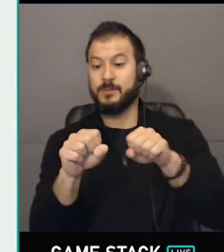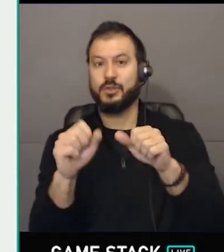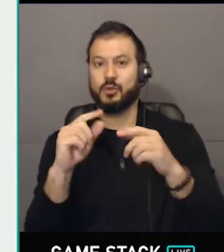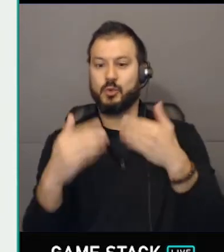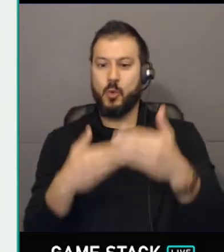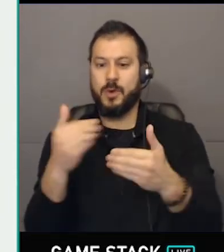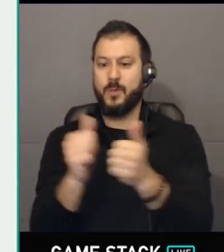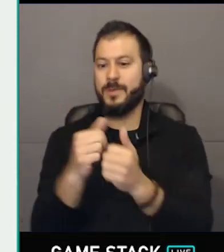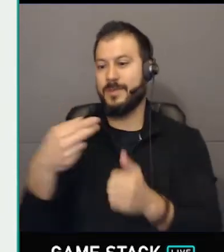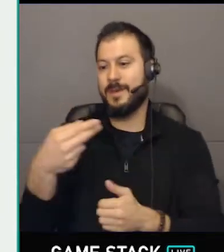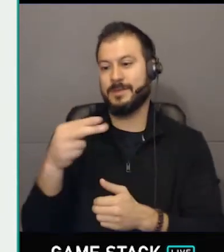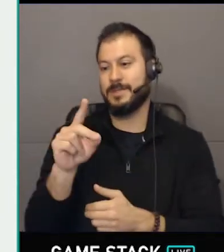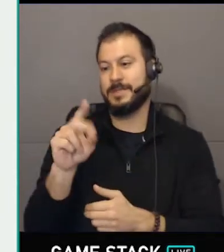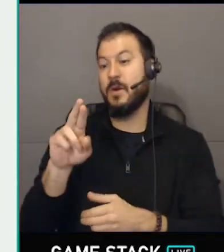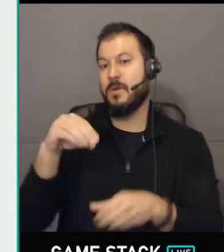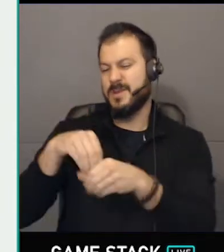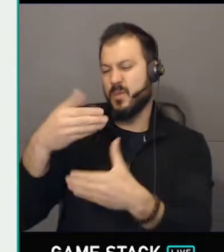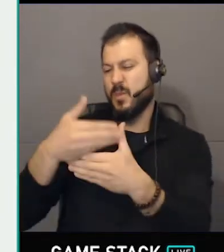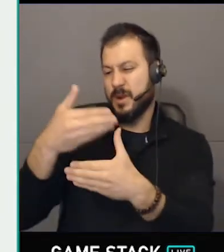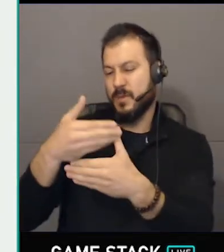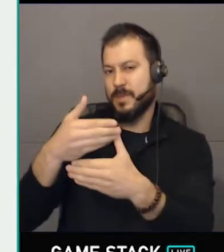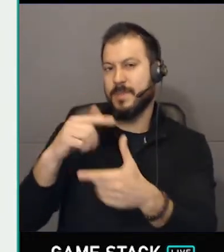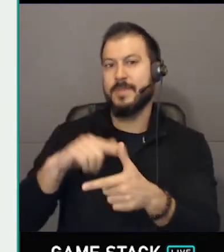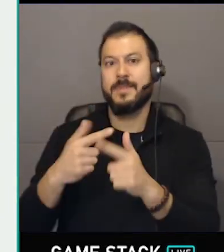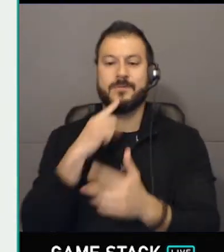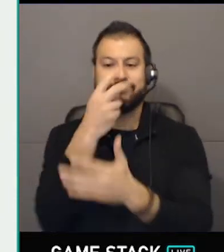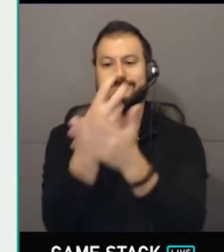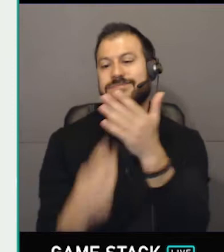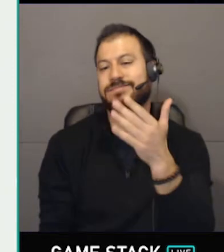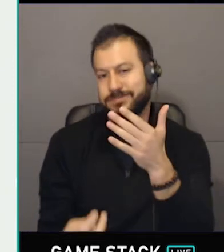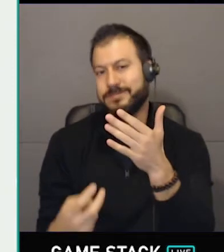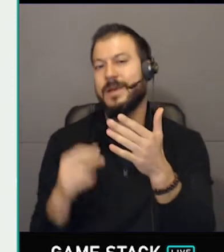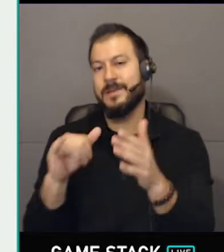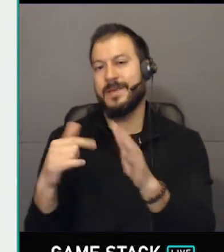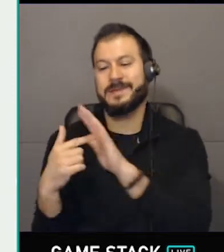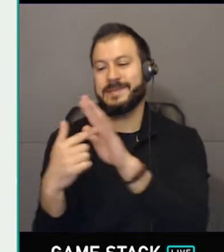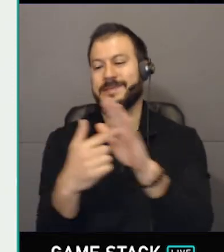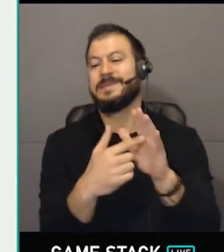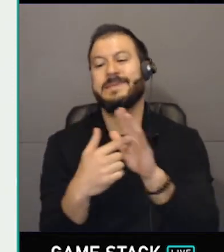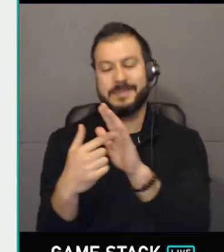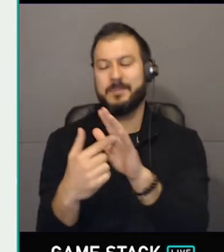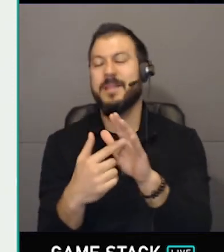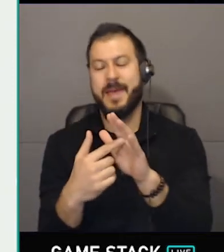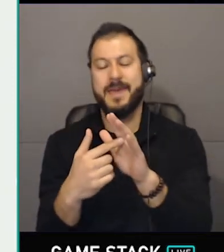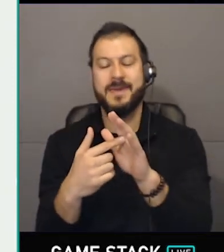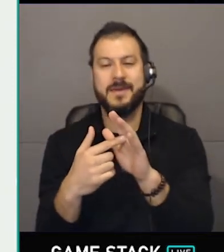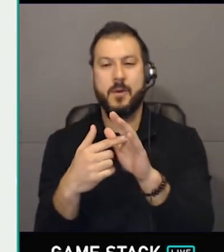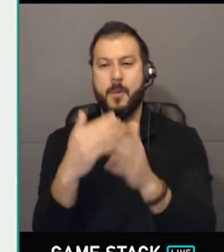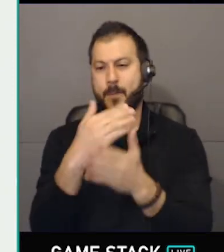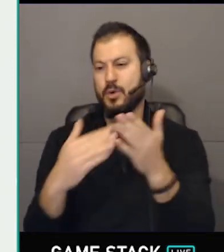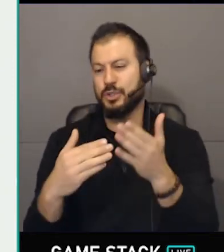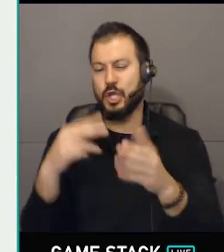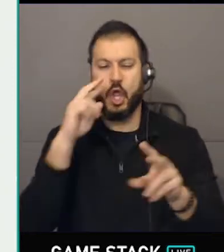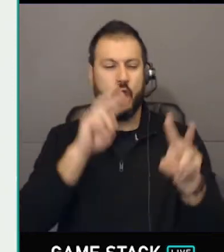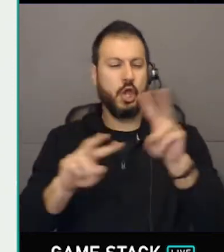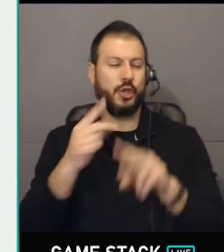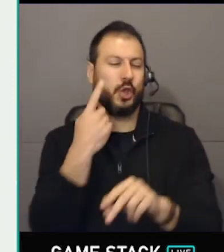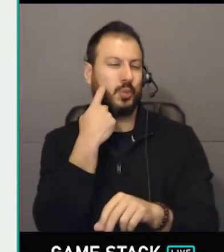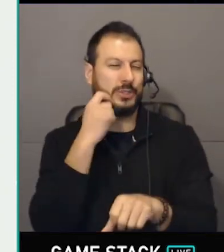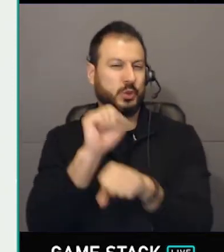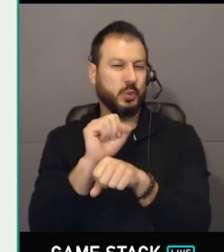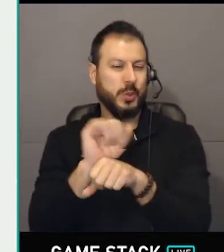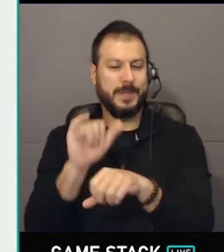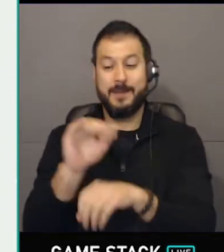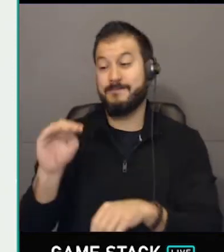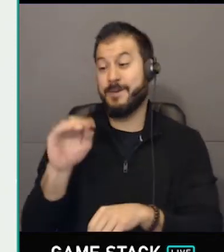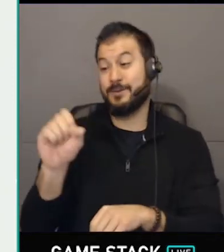Windows. Then we'll dive deep into the display hardware portion of that ecosystem, looking at the recent work that Microsoft is